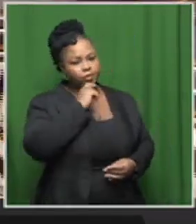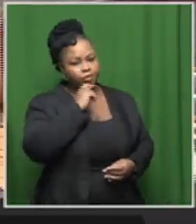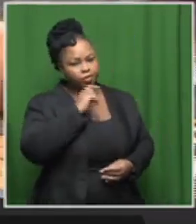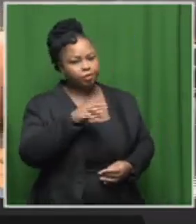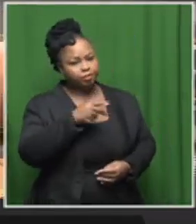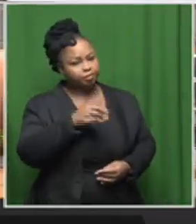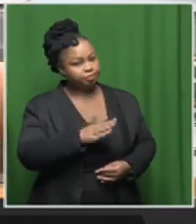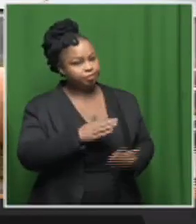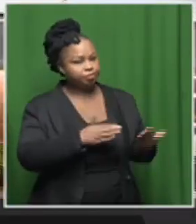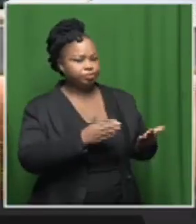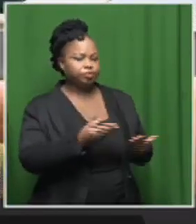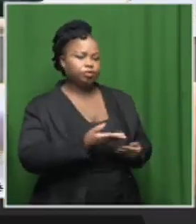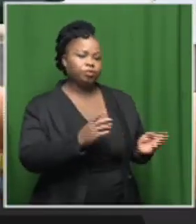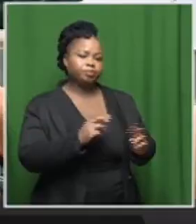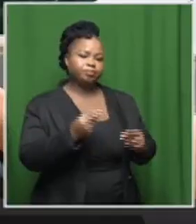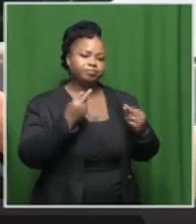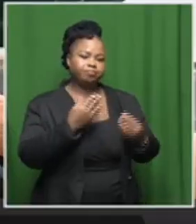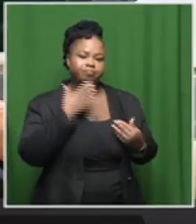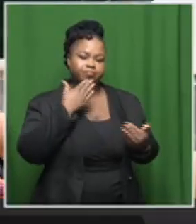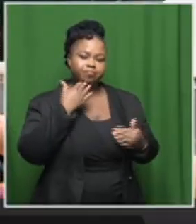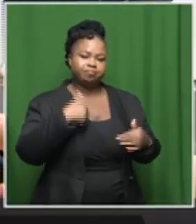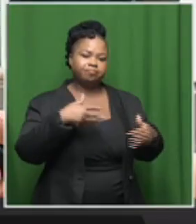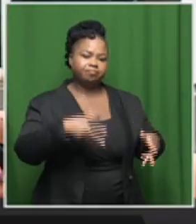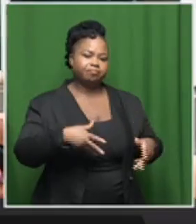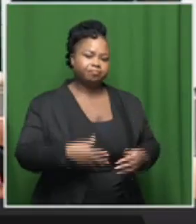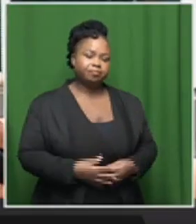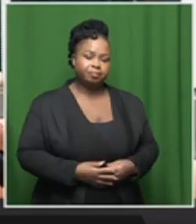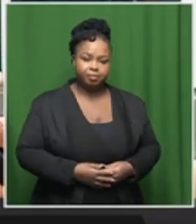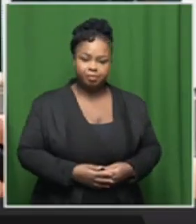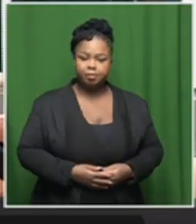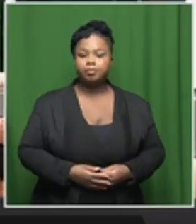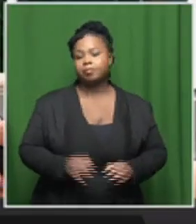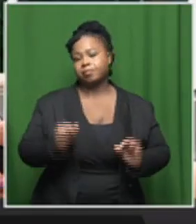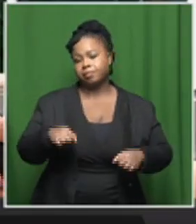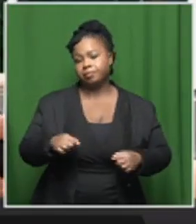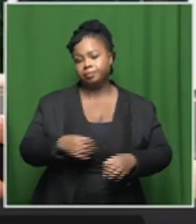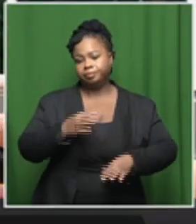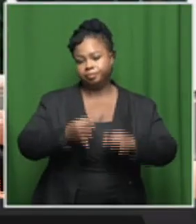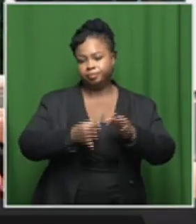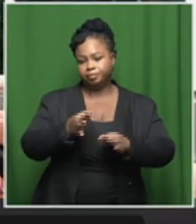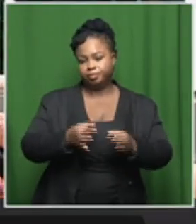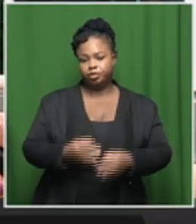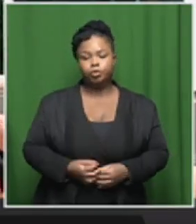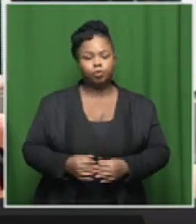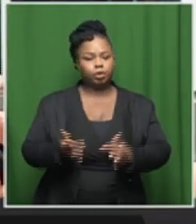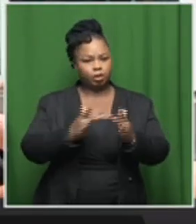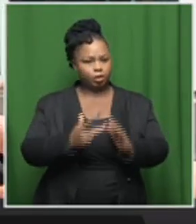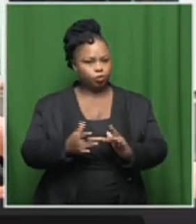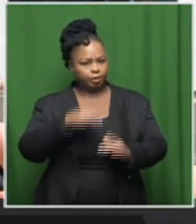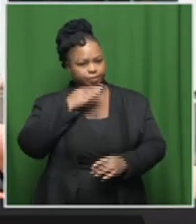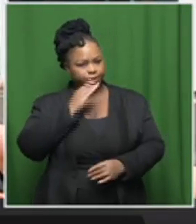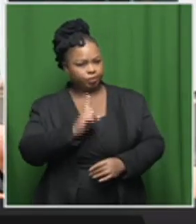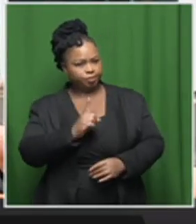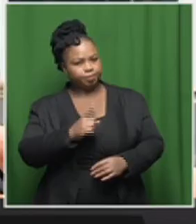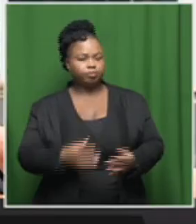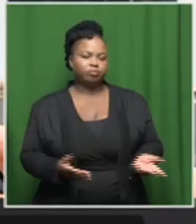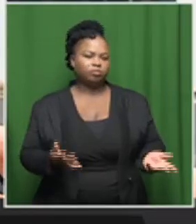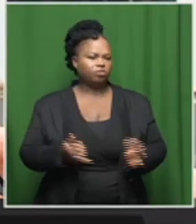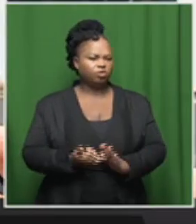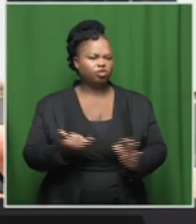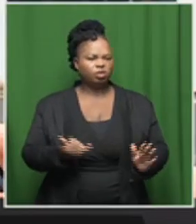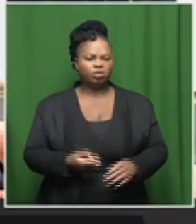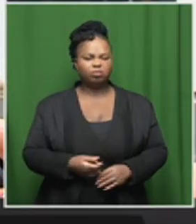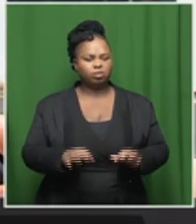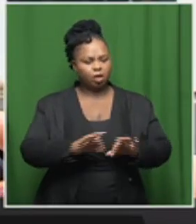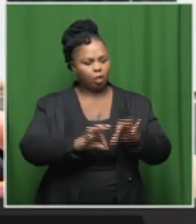Good morning to you, to your viewers, and thank you for having me here. So let's unpack what a network actually is. It's not just, it goes